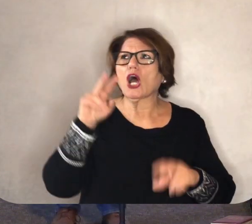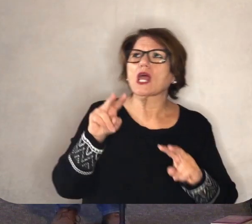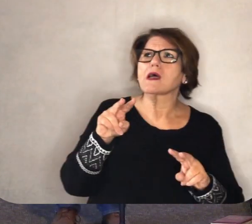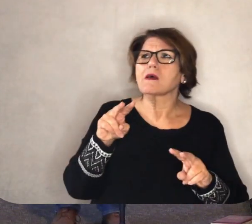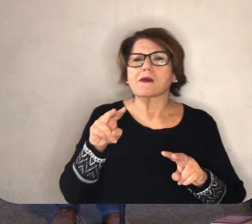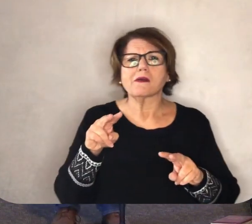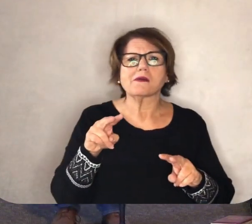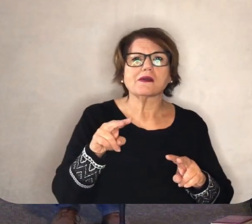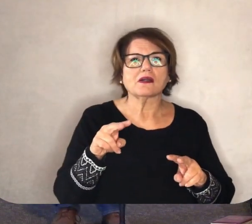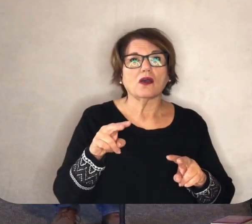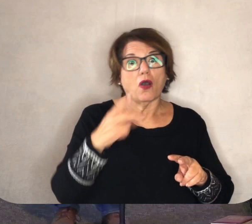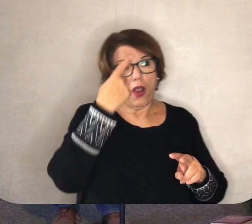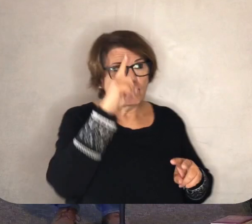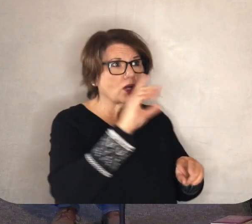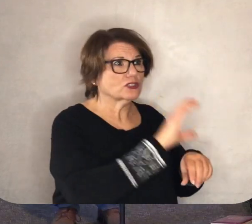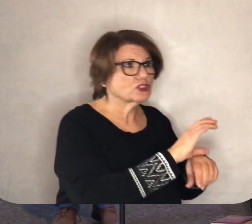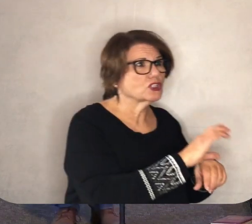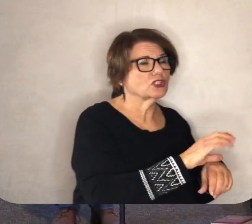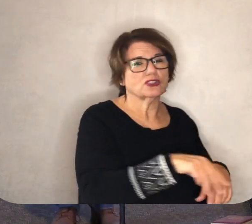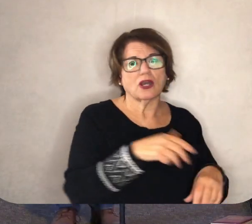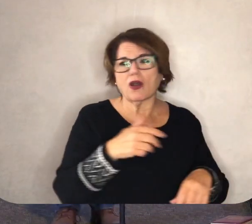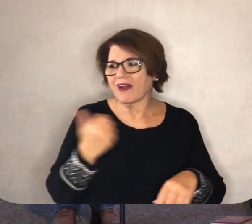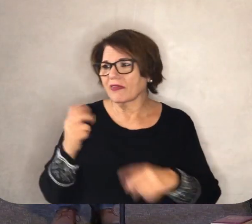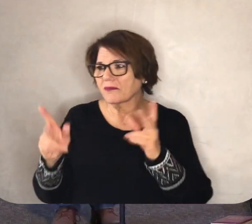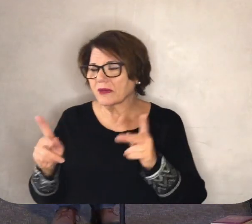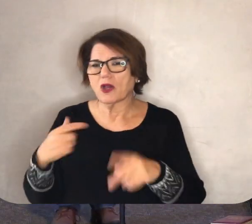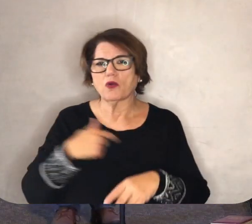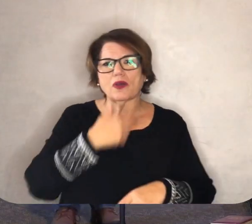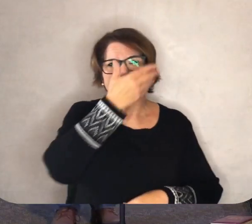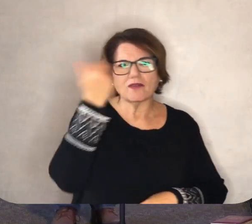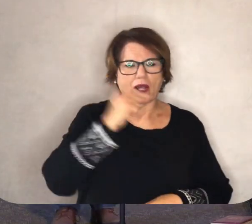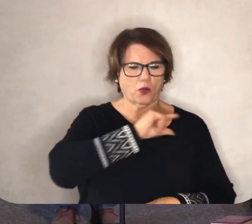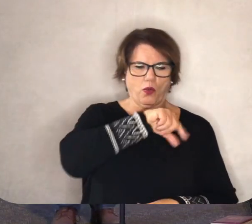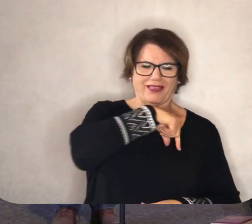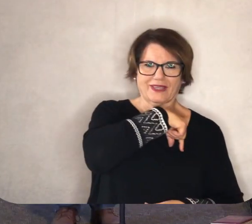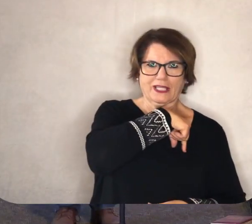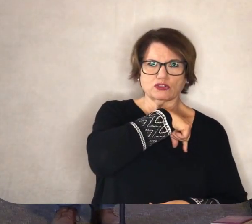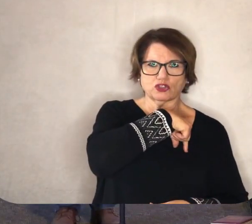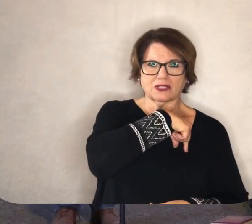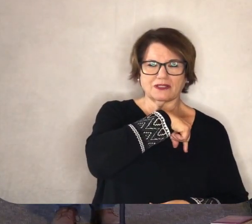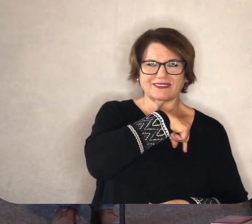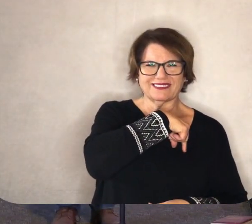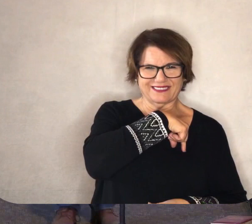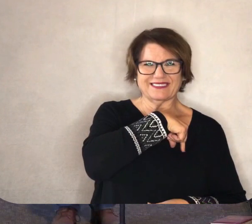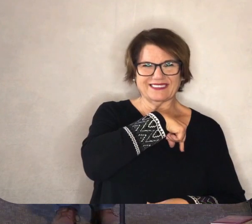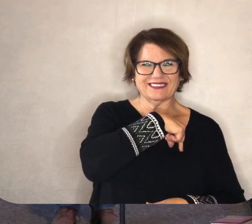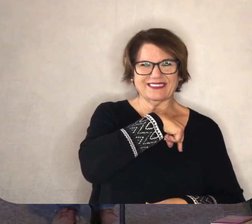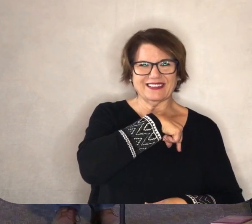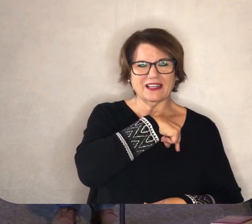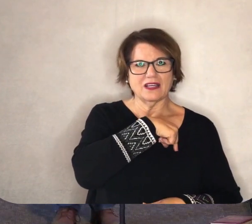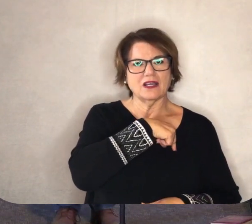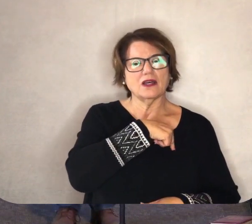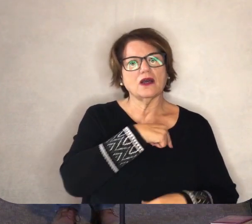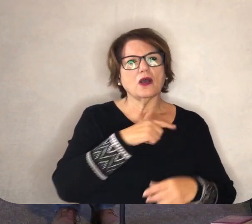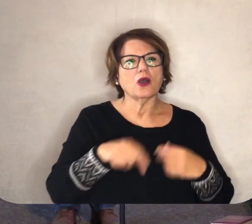the great thing to do for our church or our fellow people, we forget that our qualifications is how we now perform the more personal